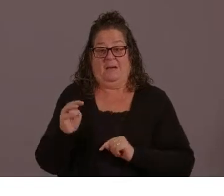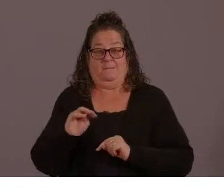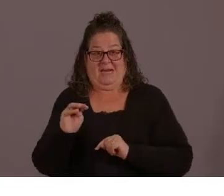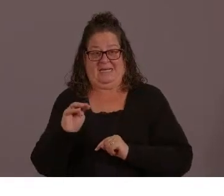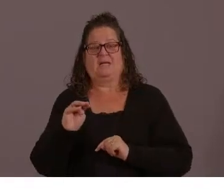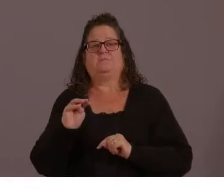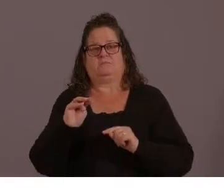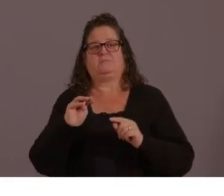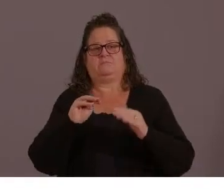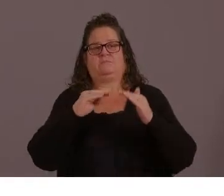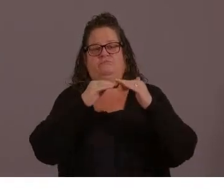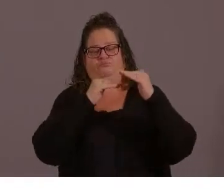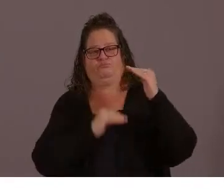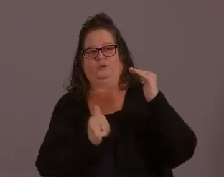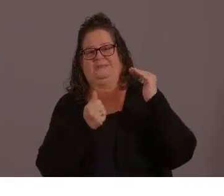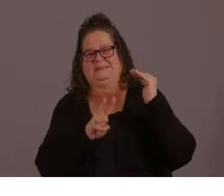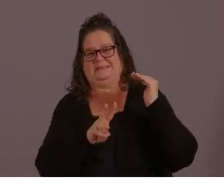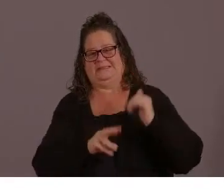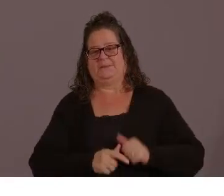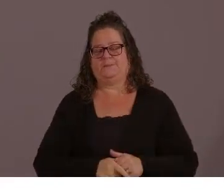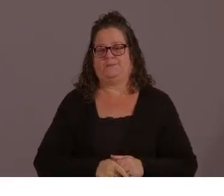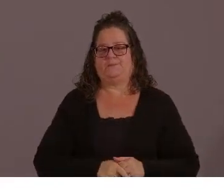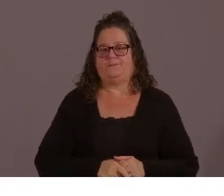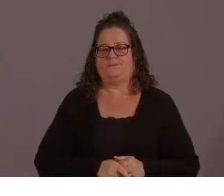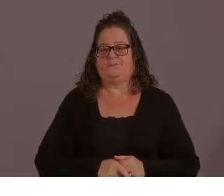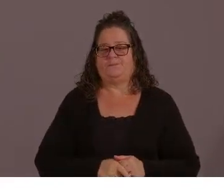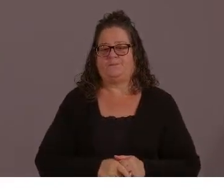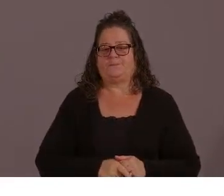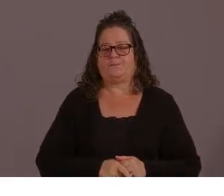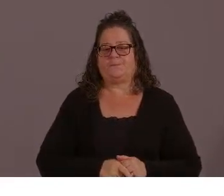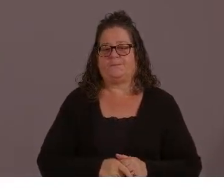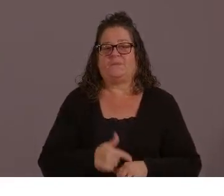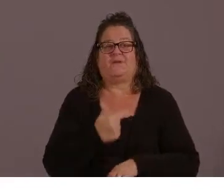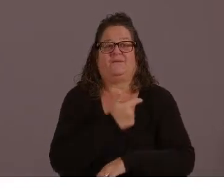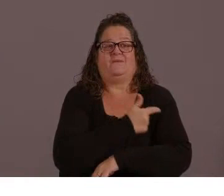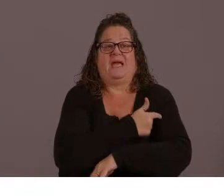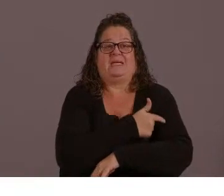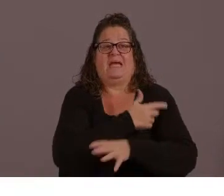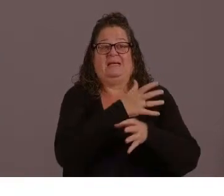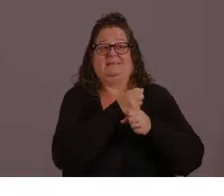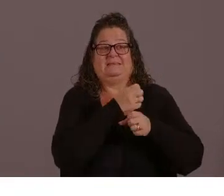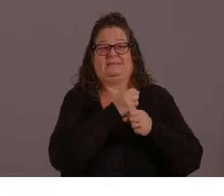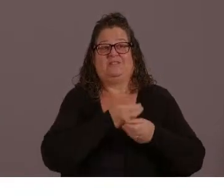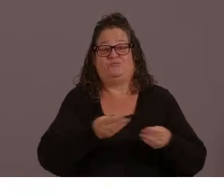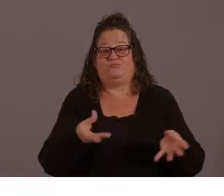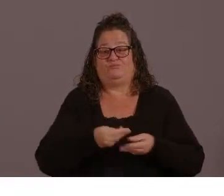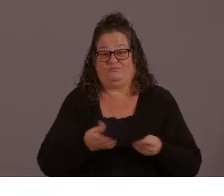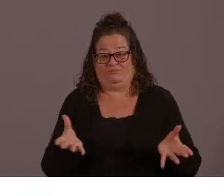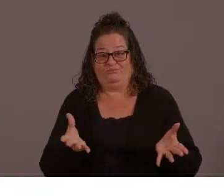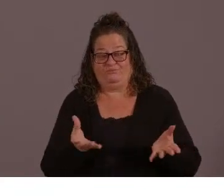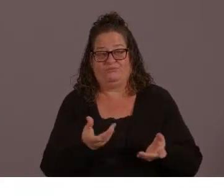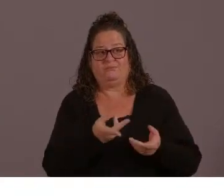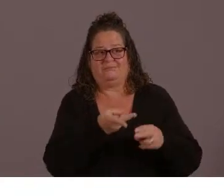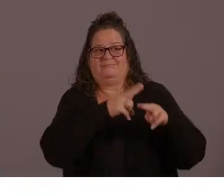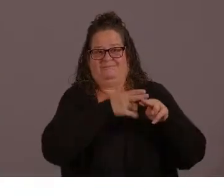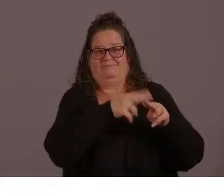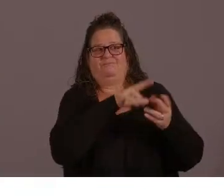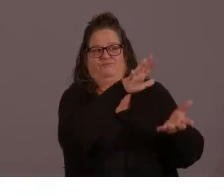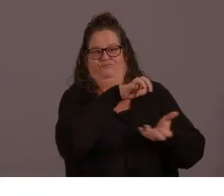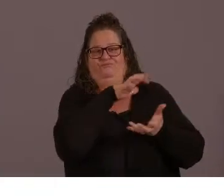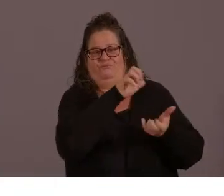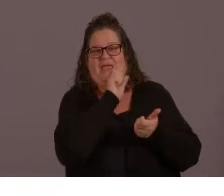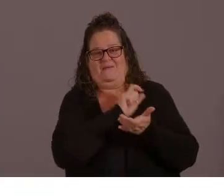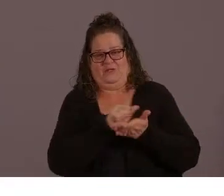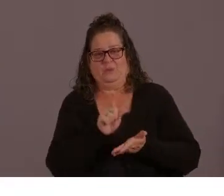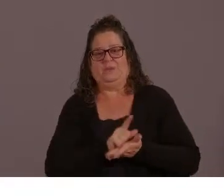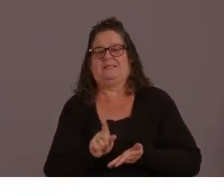When we look at our vaccine allocation, you can see that we continue to get increases in our